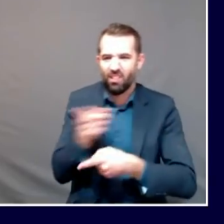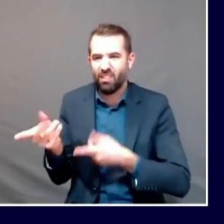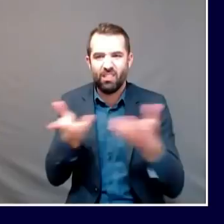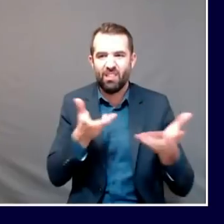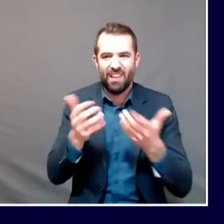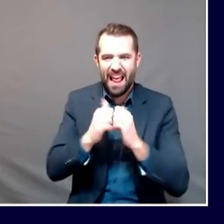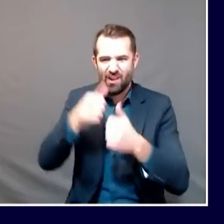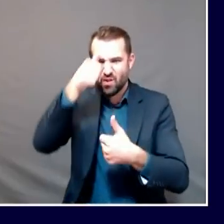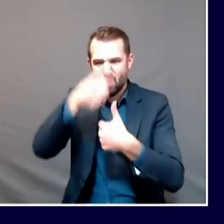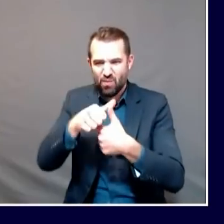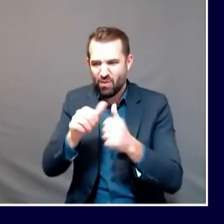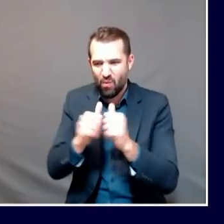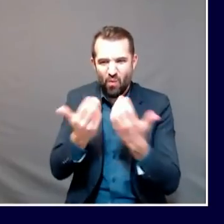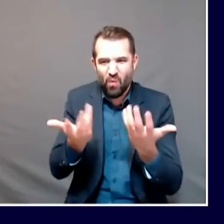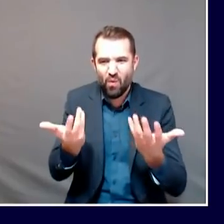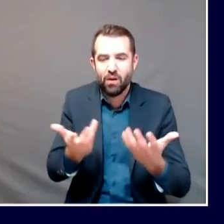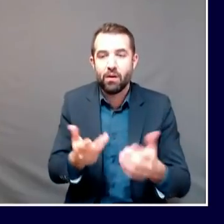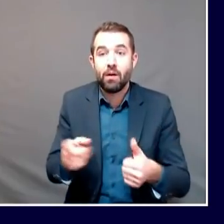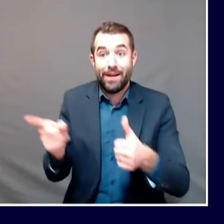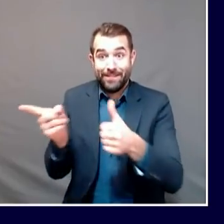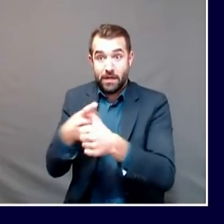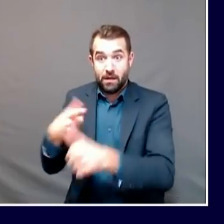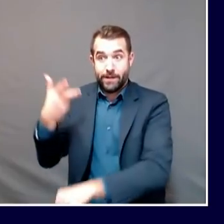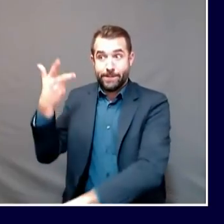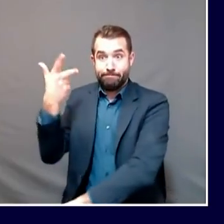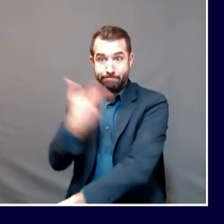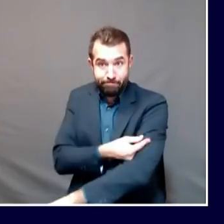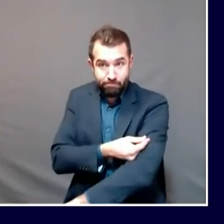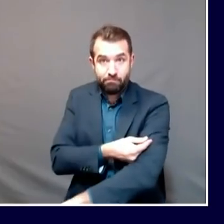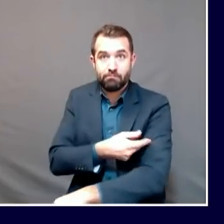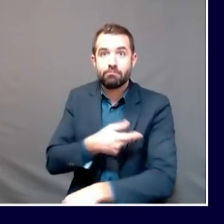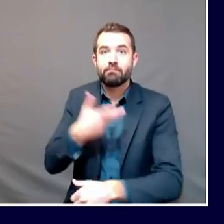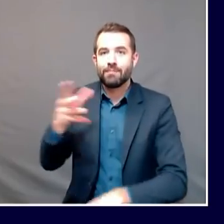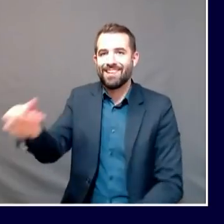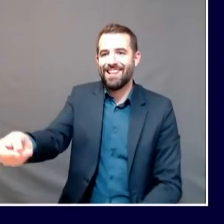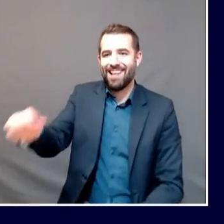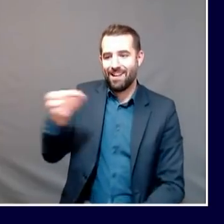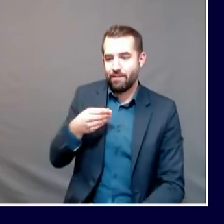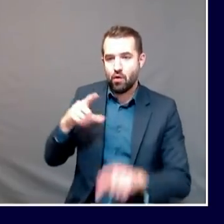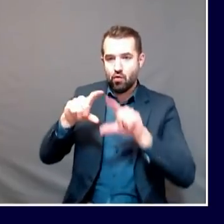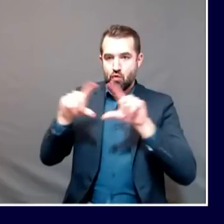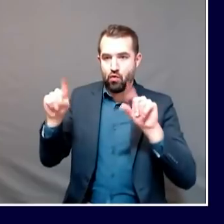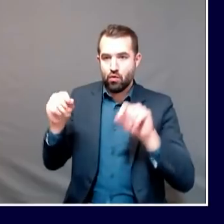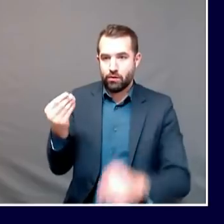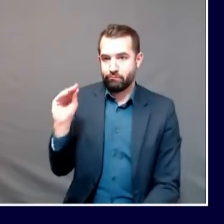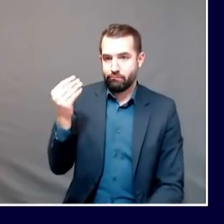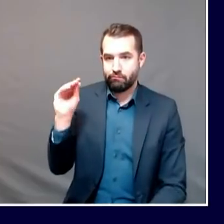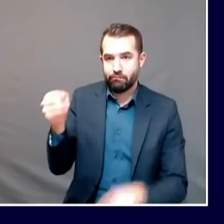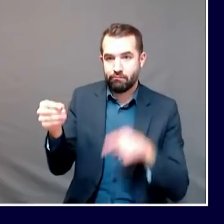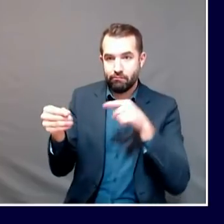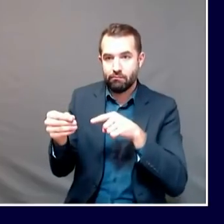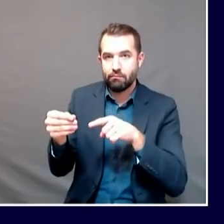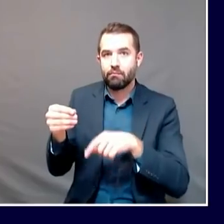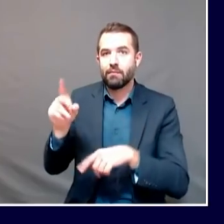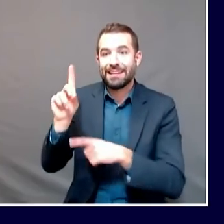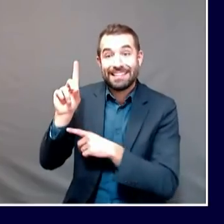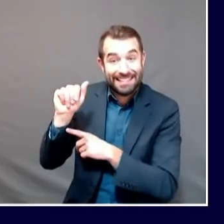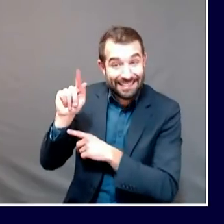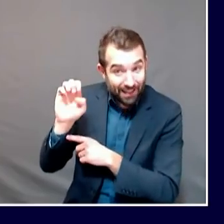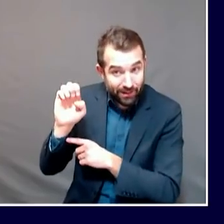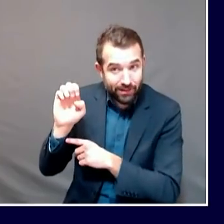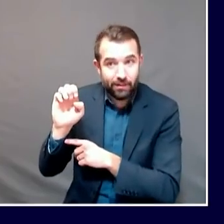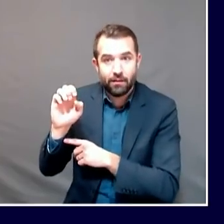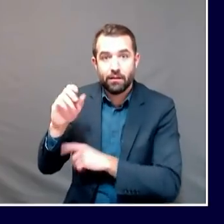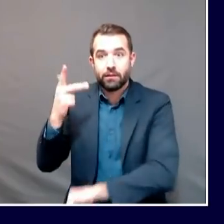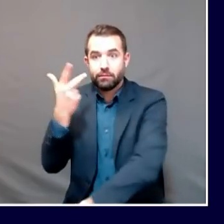a reminder that tells you when you got vaccinated, where you got vaccinated, which type of vaccine you